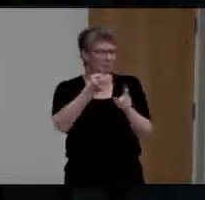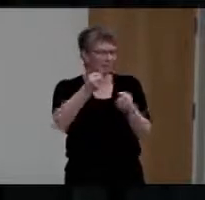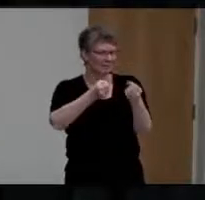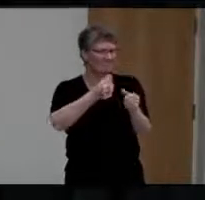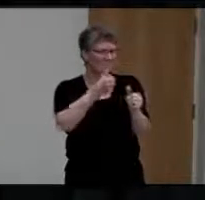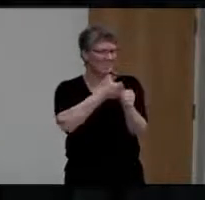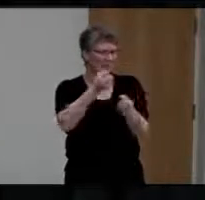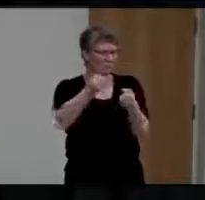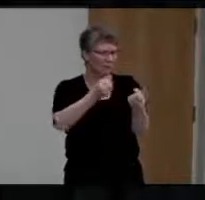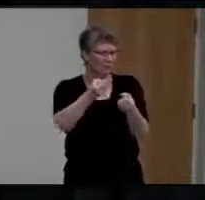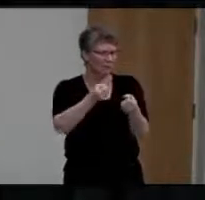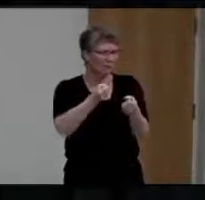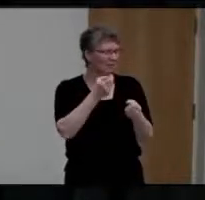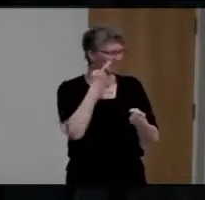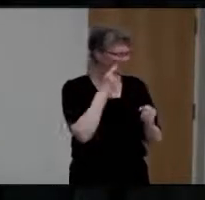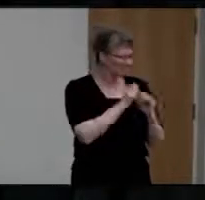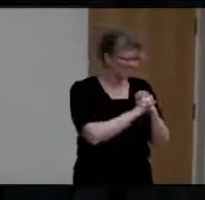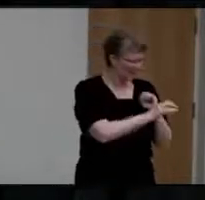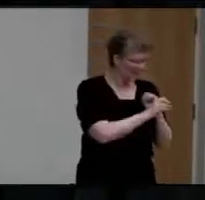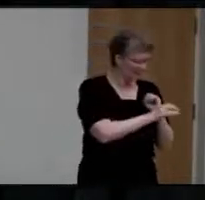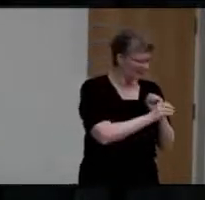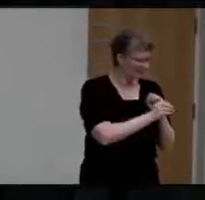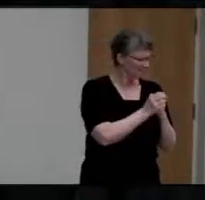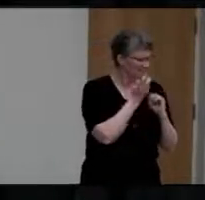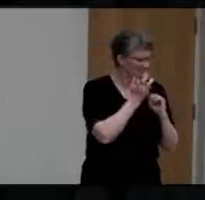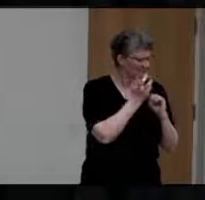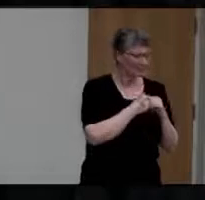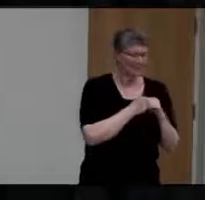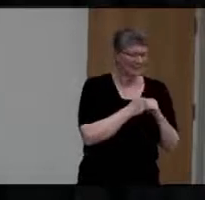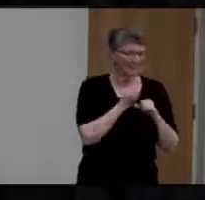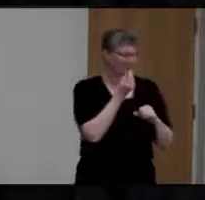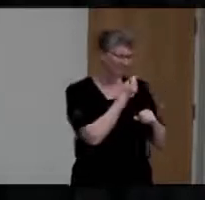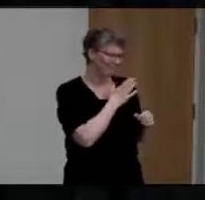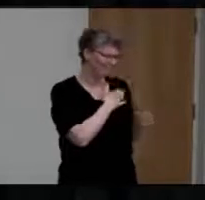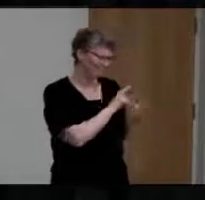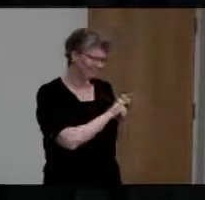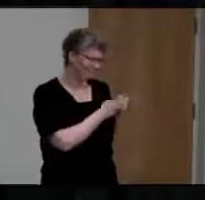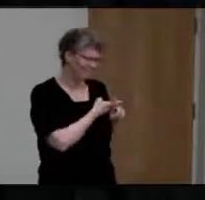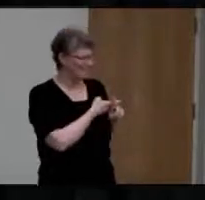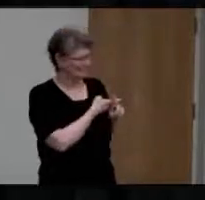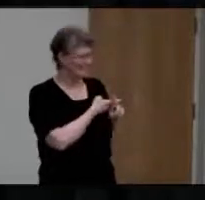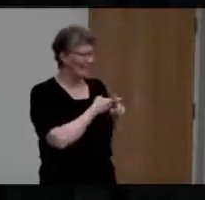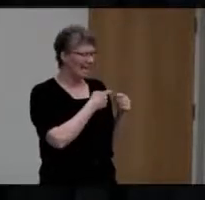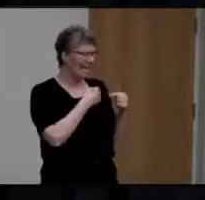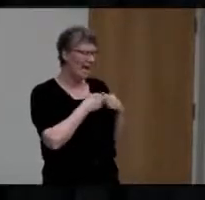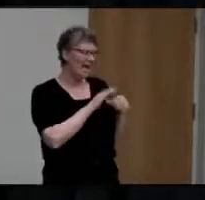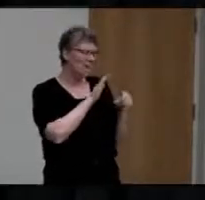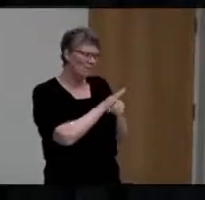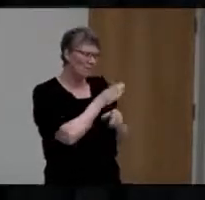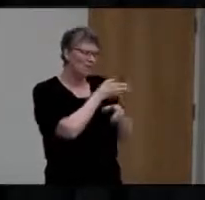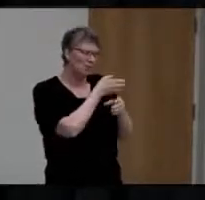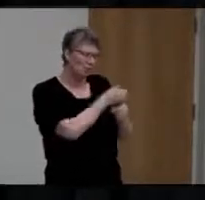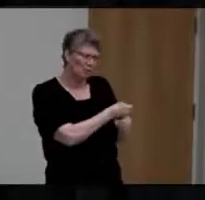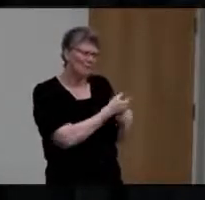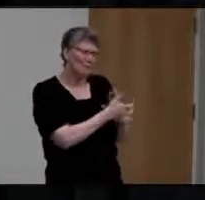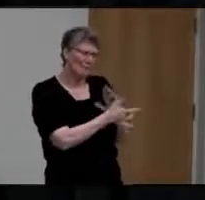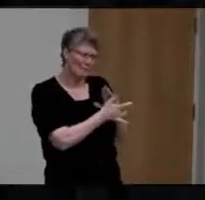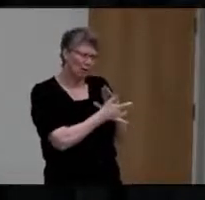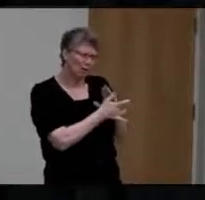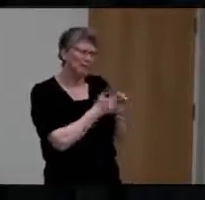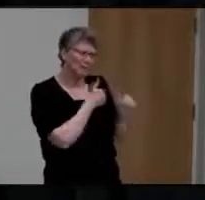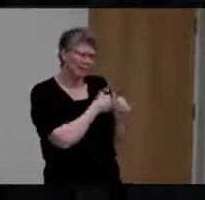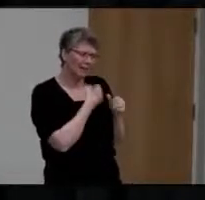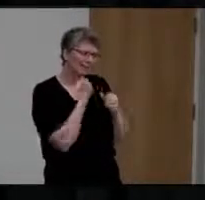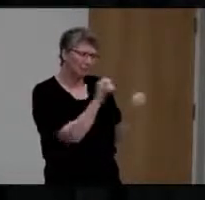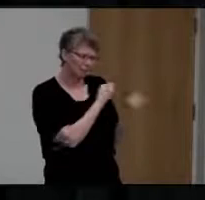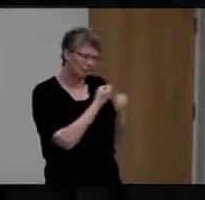it? And so I'm talking to my buddy about this, and I said, I just don't know if I could ever get to the point where I could really trust the technology. And he says, here's the obvious part.